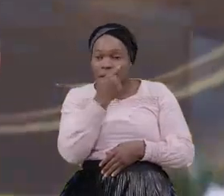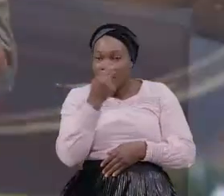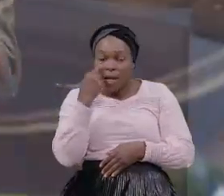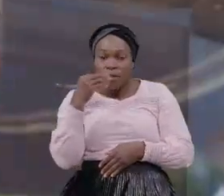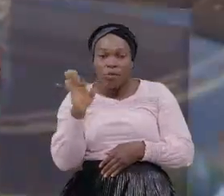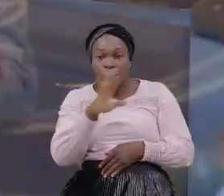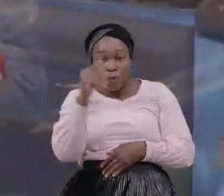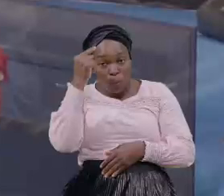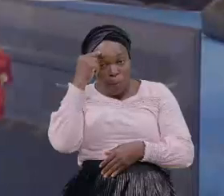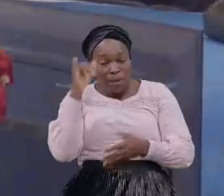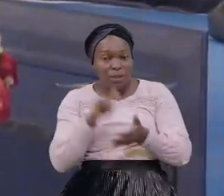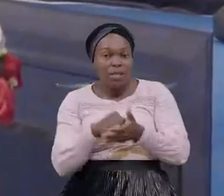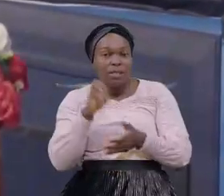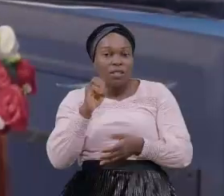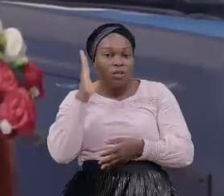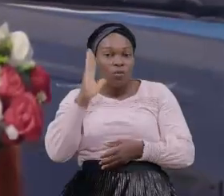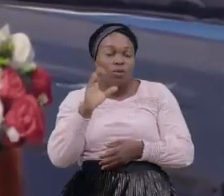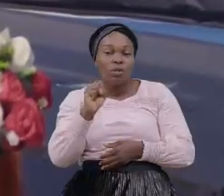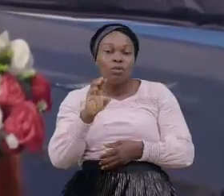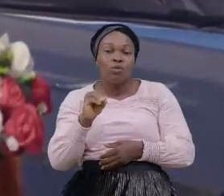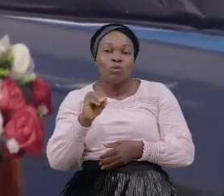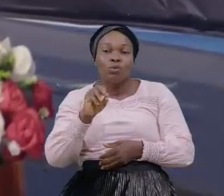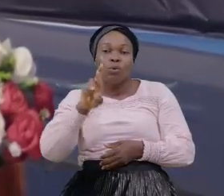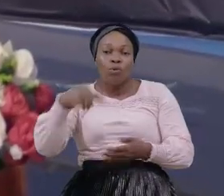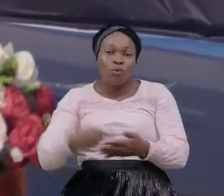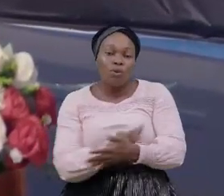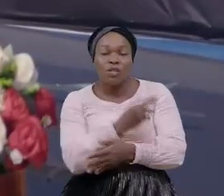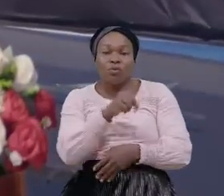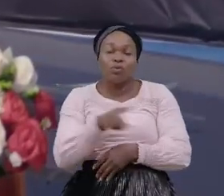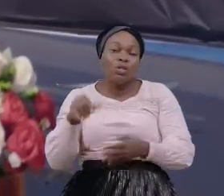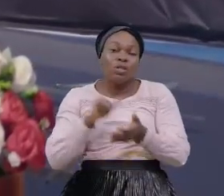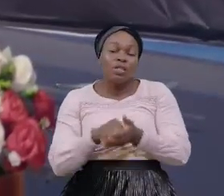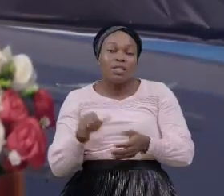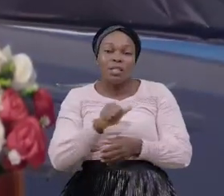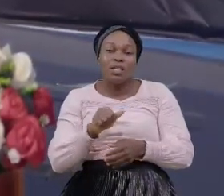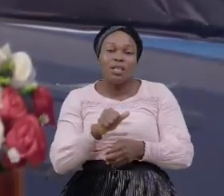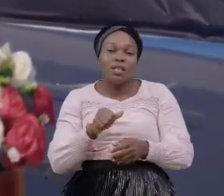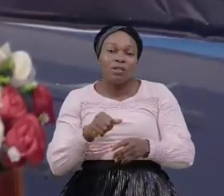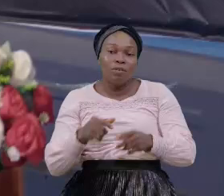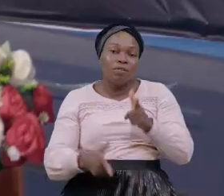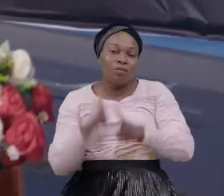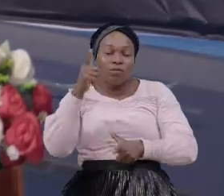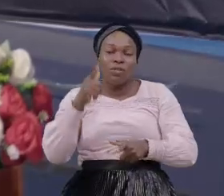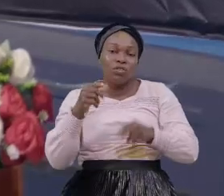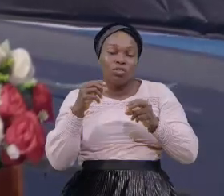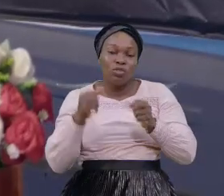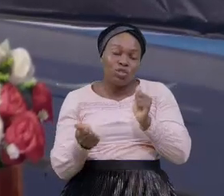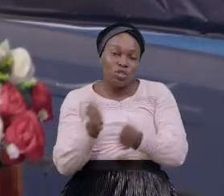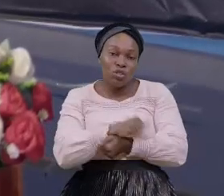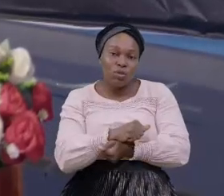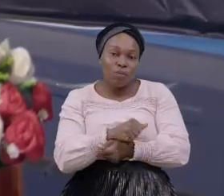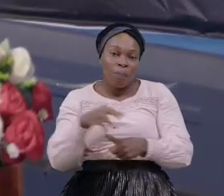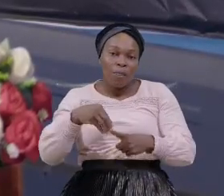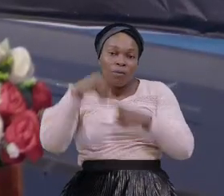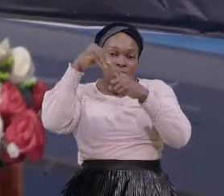you, that a definite change, what you never knew, what you never had, you will know